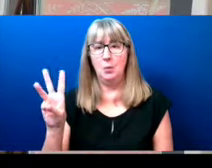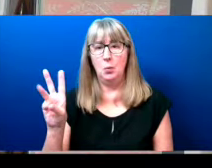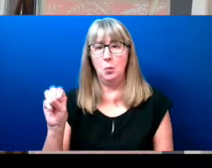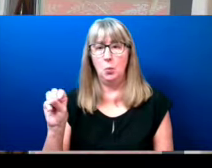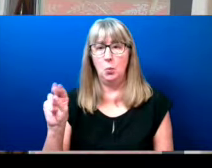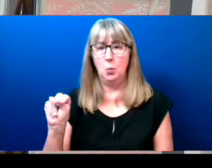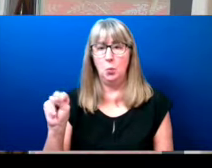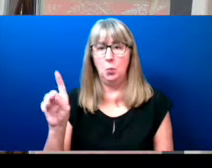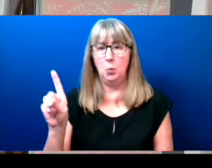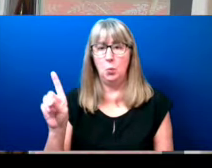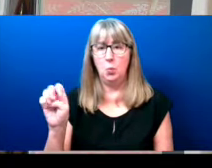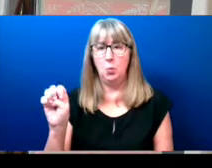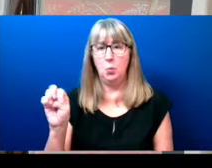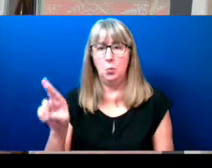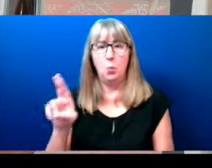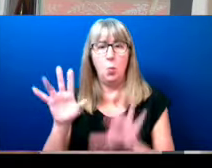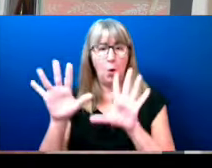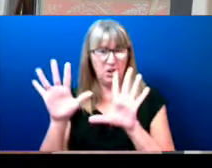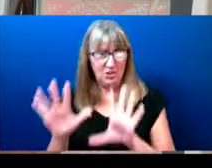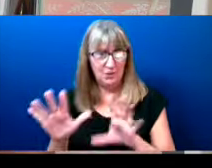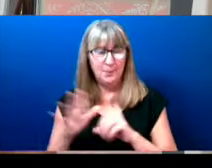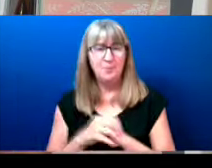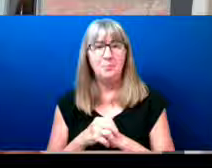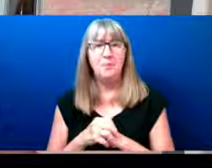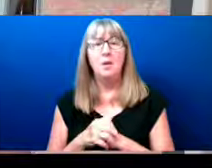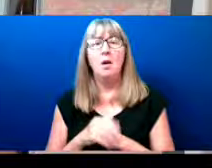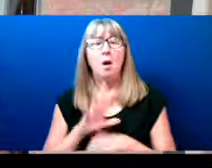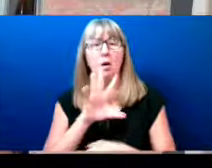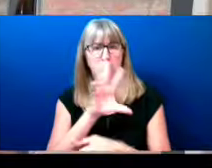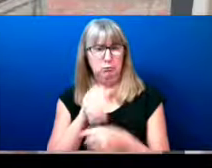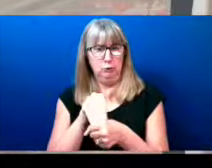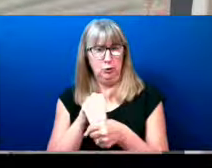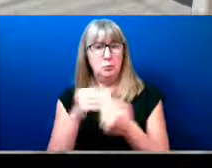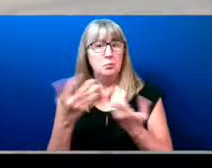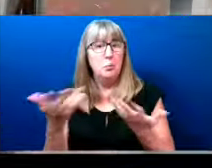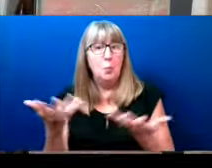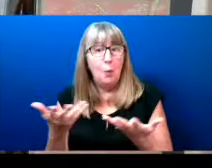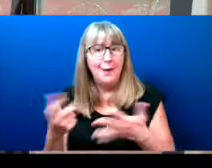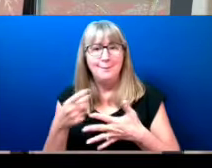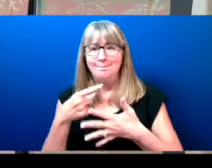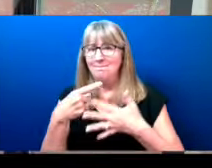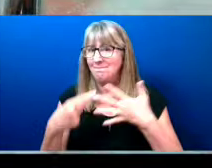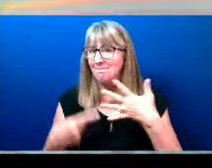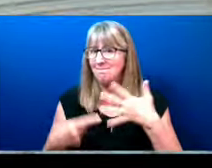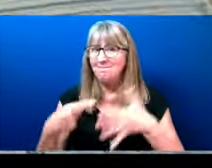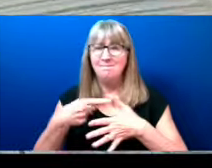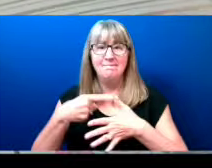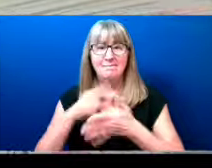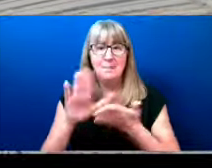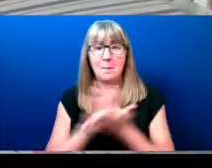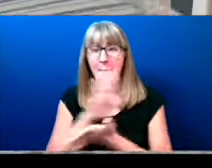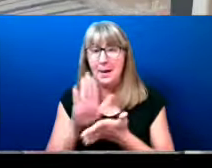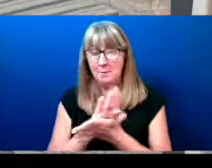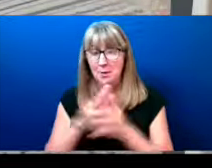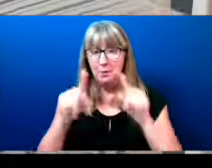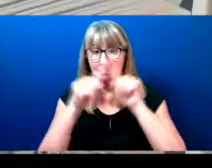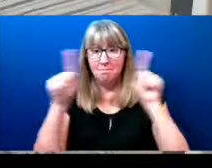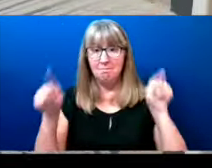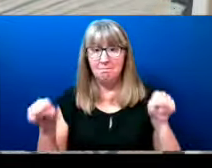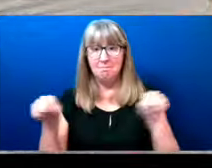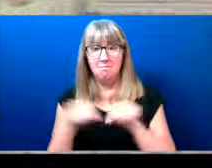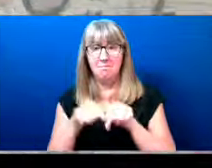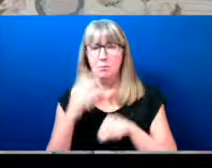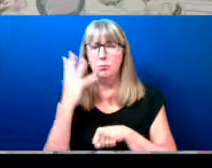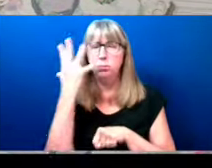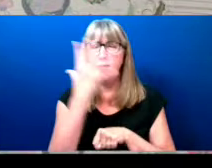bundle, I'll show you the pieces that you'll get. One of the pieces is this paper. It's gorgeous, fabulous